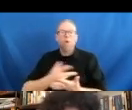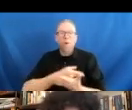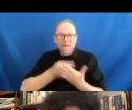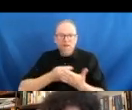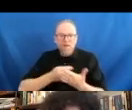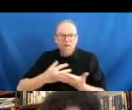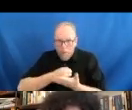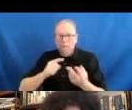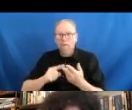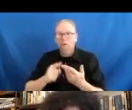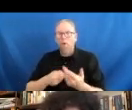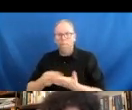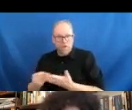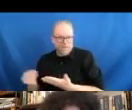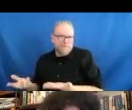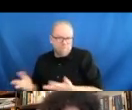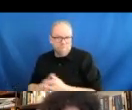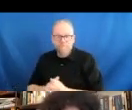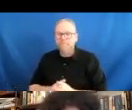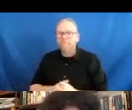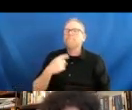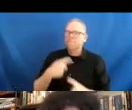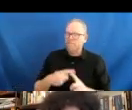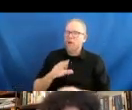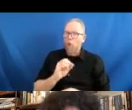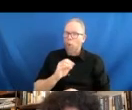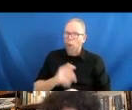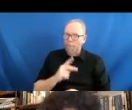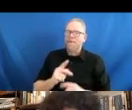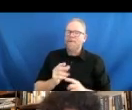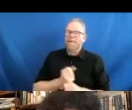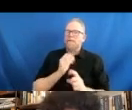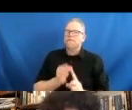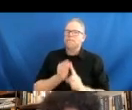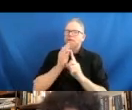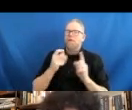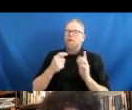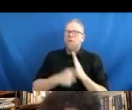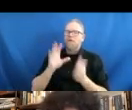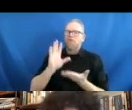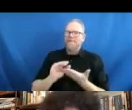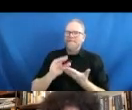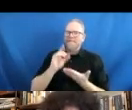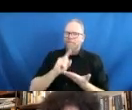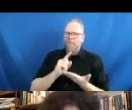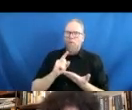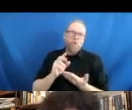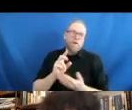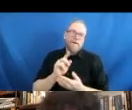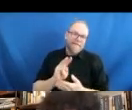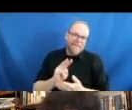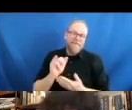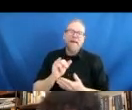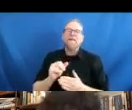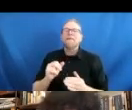made. And in addition, cooperatives receive special tax deductions for patronage dividends like subchapter